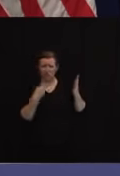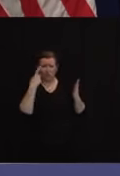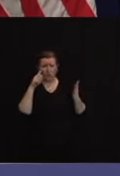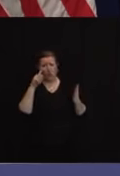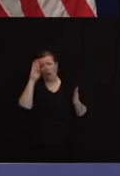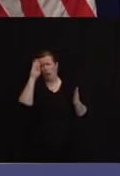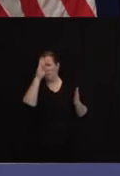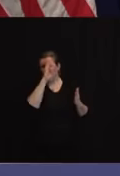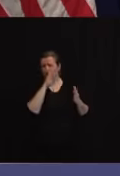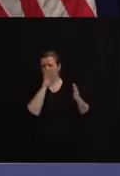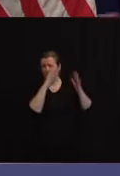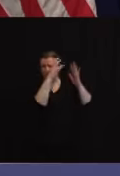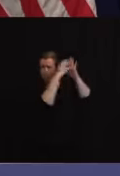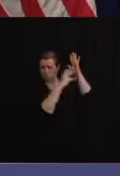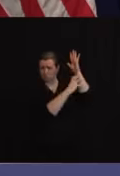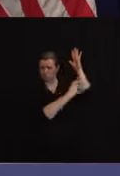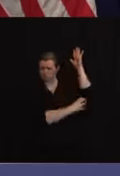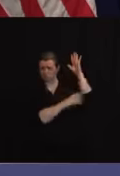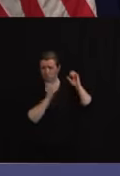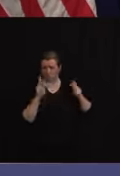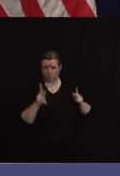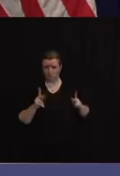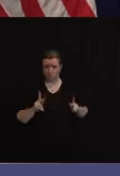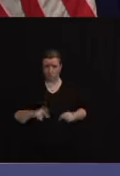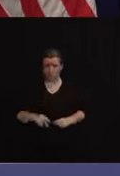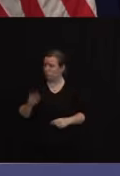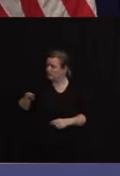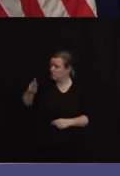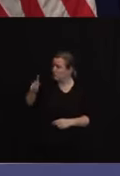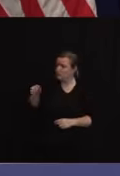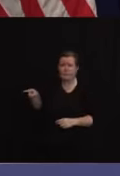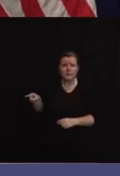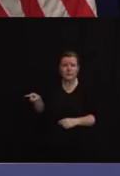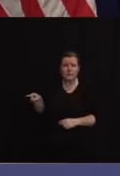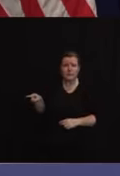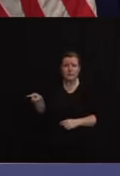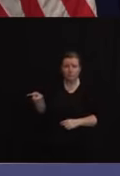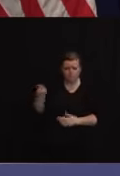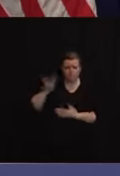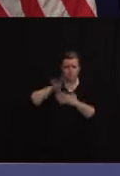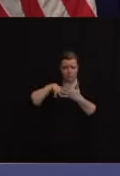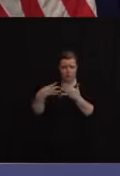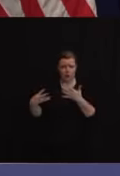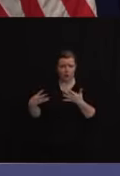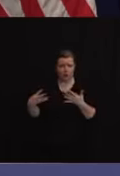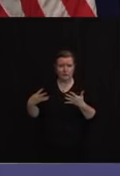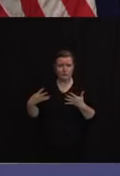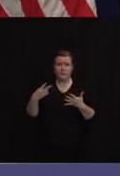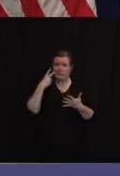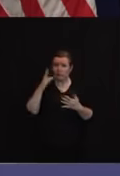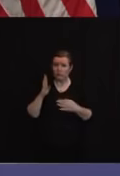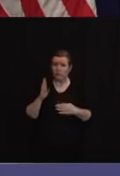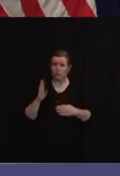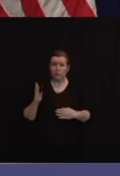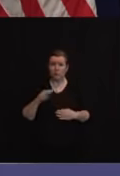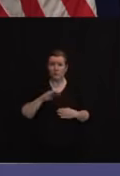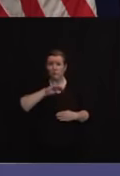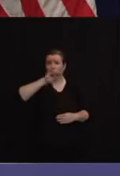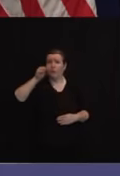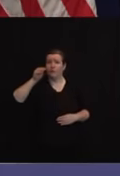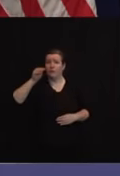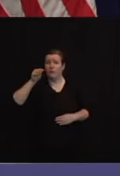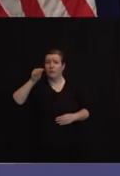south. And again, the point that I think you made today that we made yesterday with the chart is the curve is up. It's flat